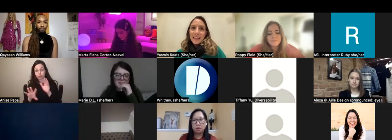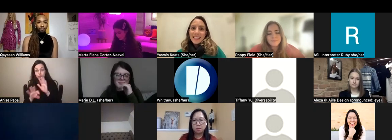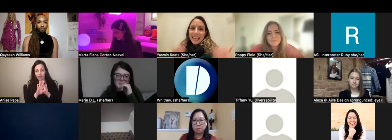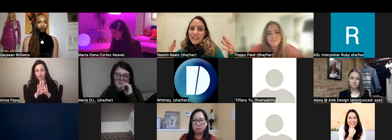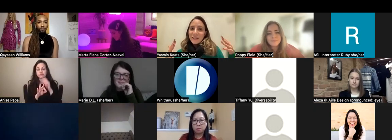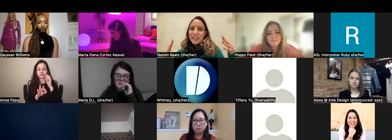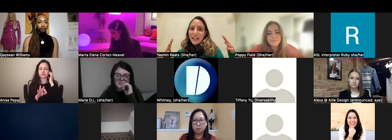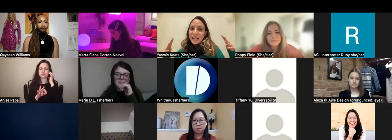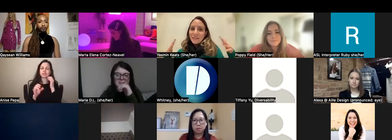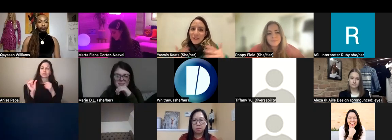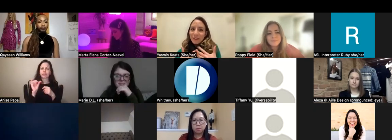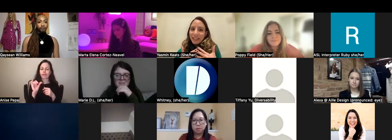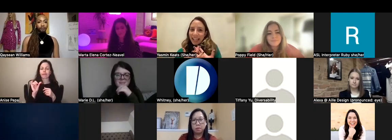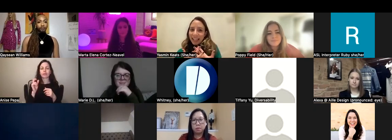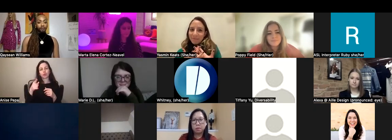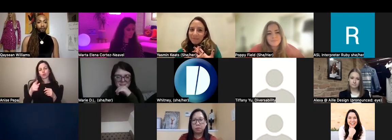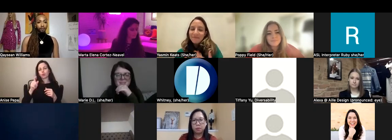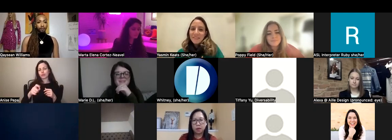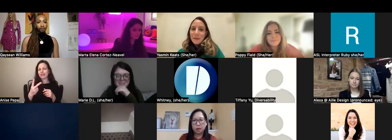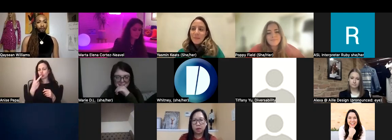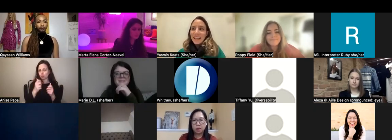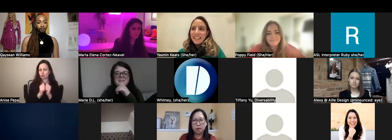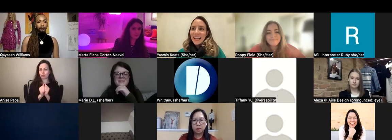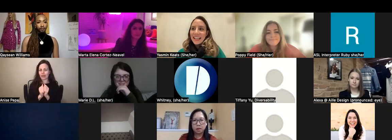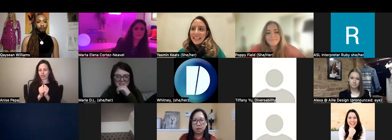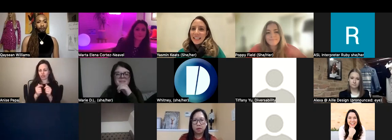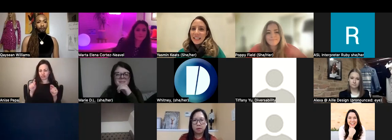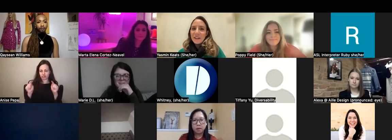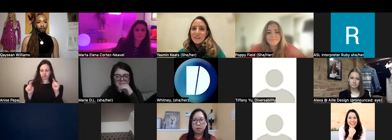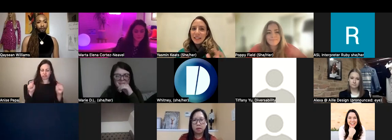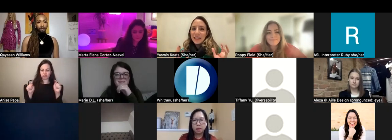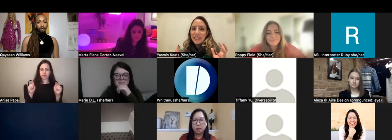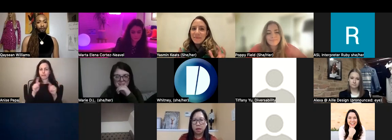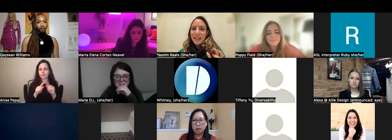So it's like you need the kind of two together. But I think,